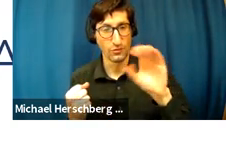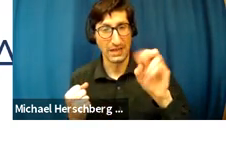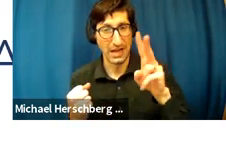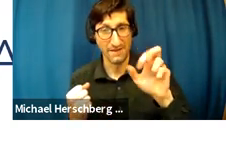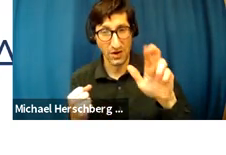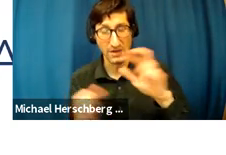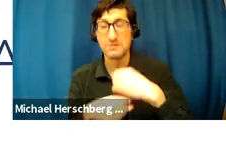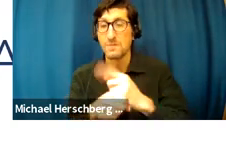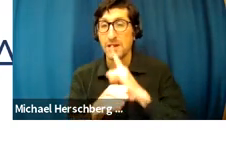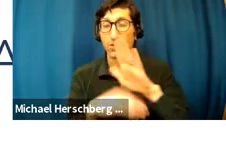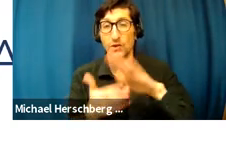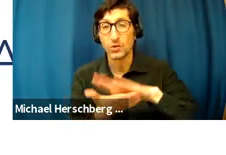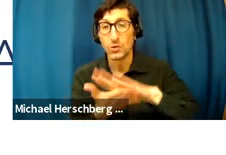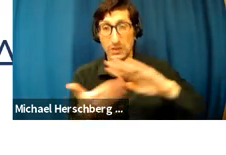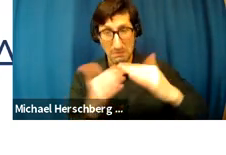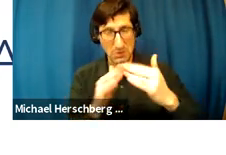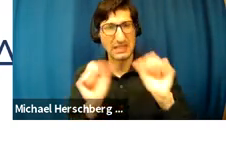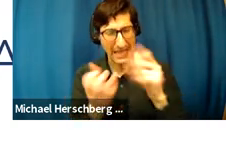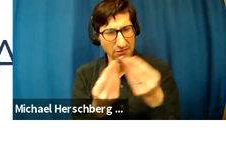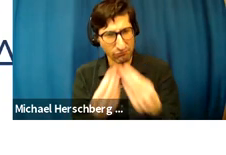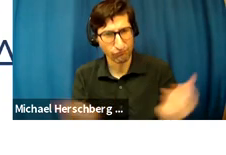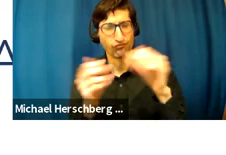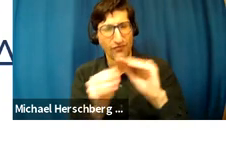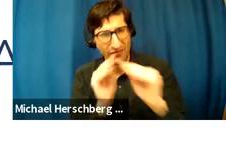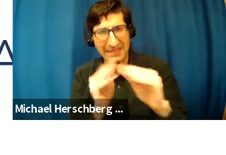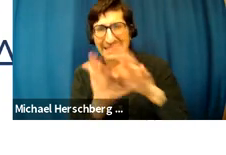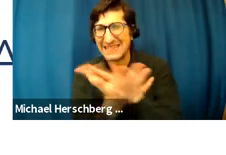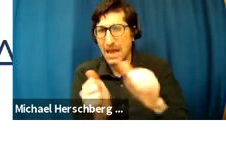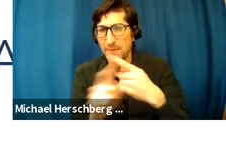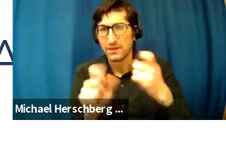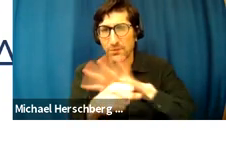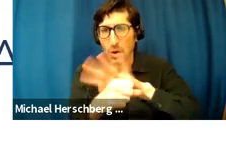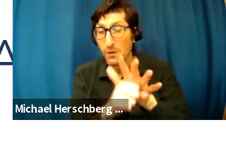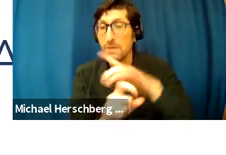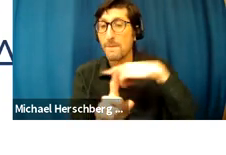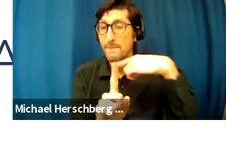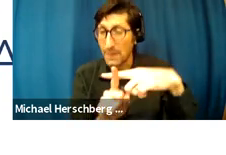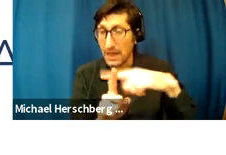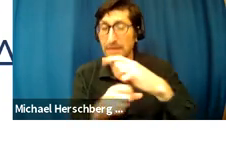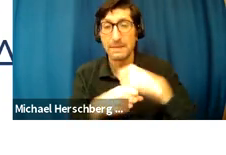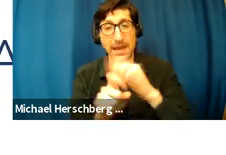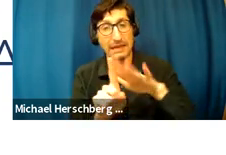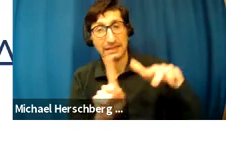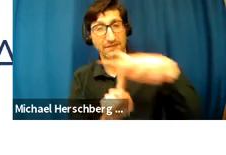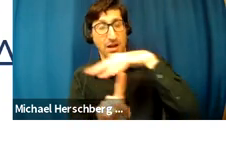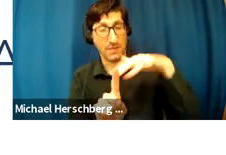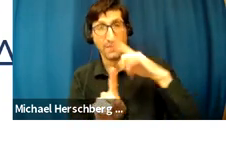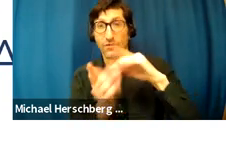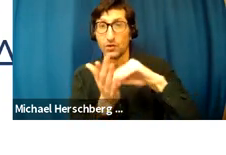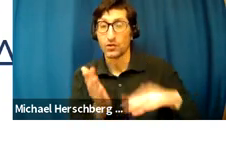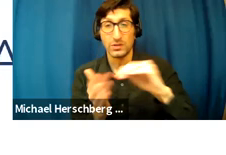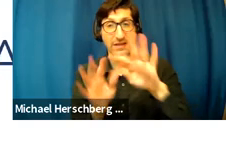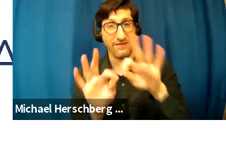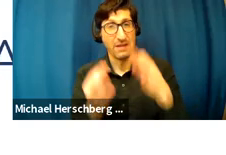what they need to not only repair the damage done by COVID-19, but also to create the conditions in which students and families can